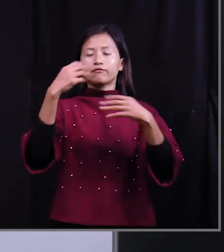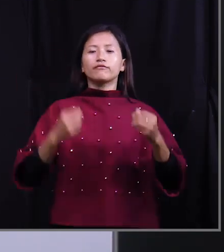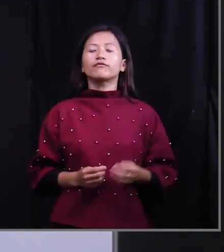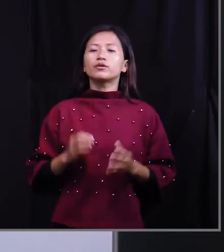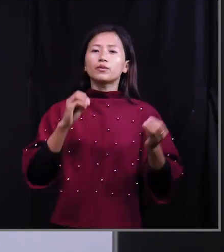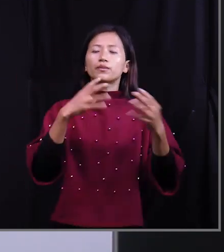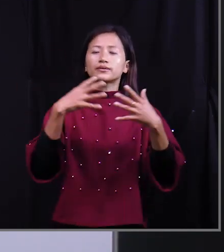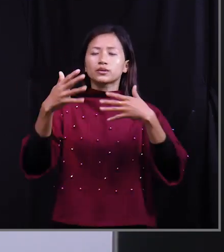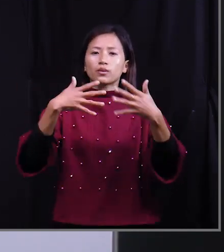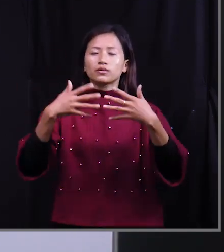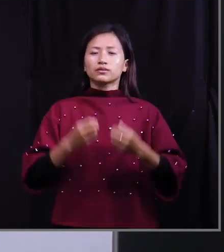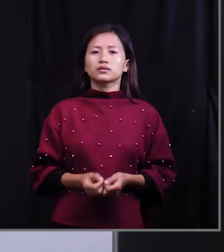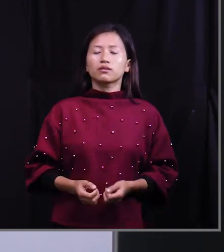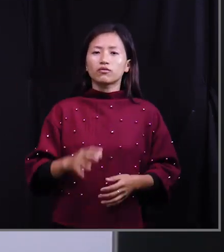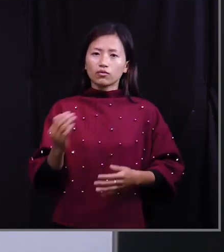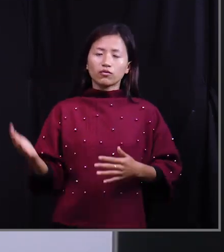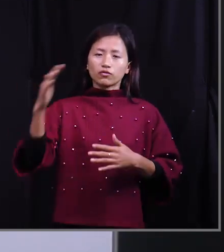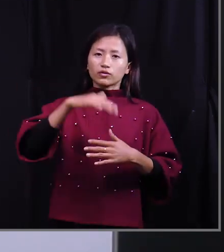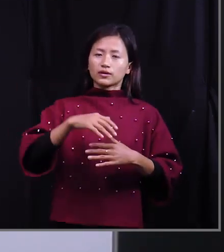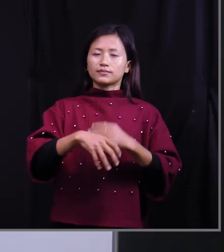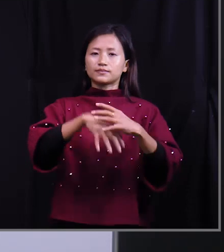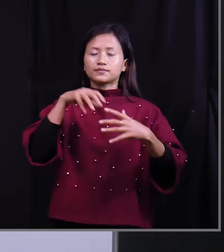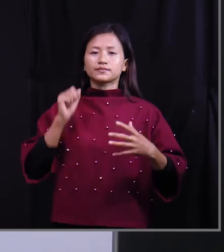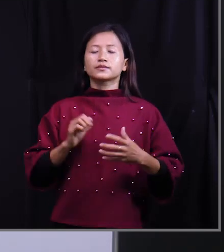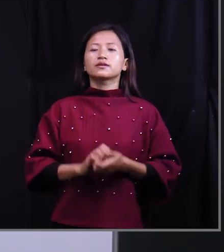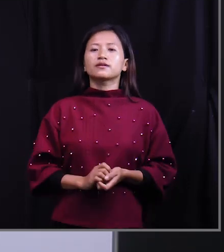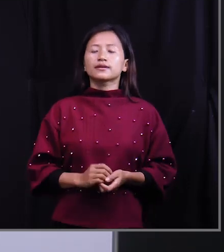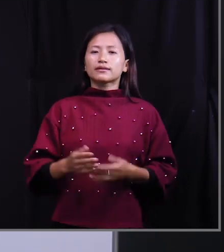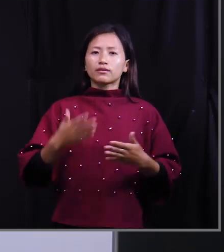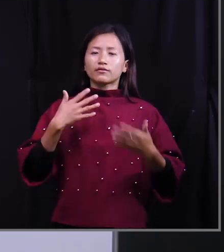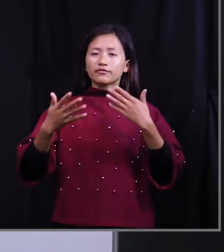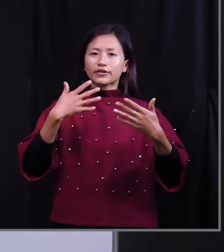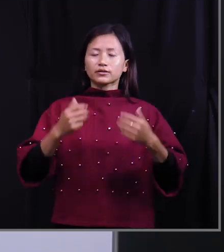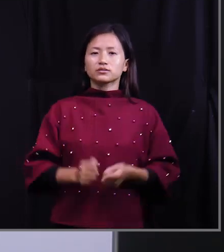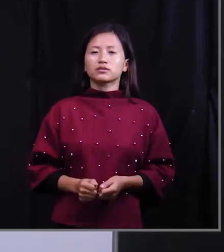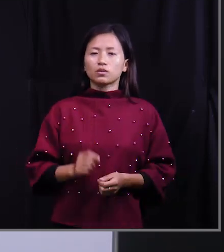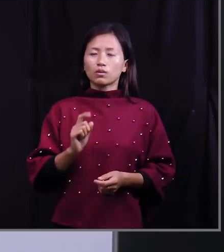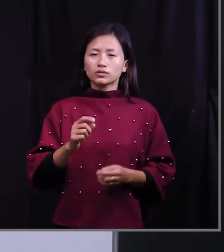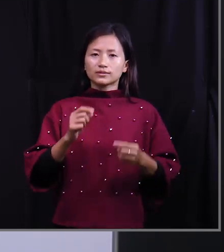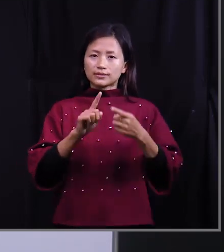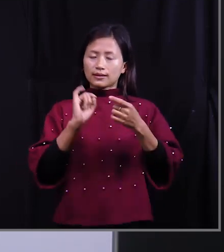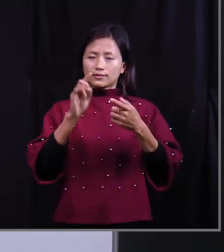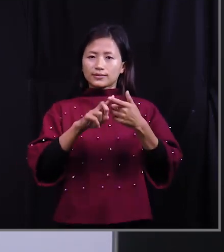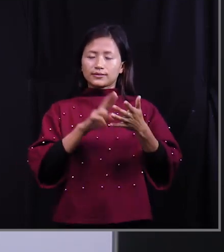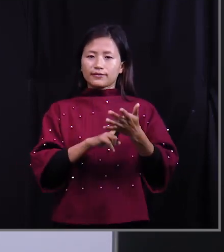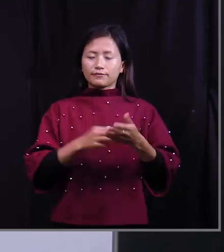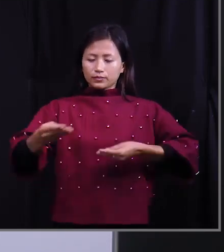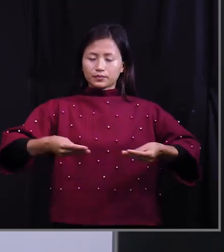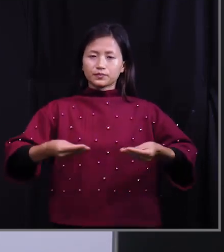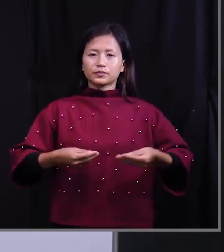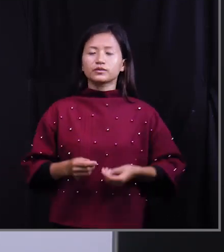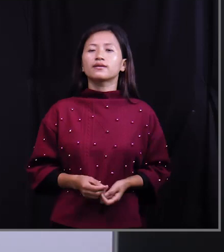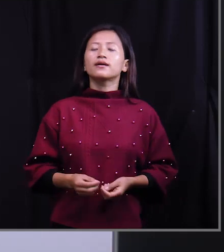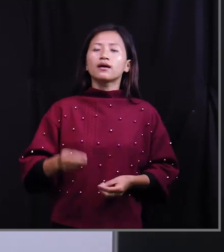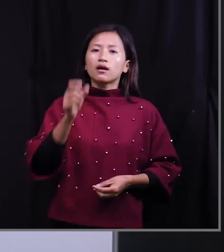she can overcome the constraints and negative policies that will affect or have influence in your business. An